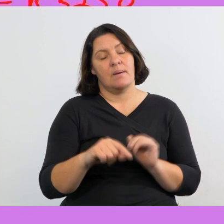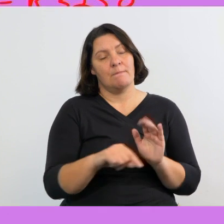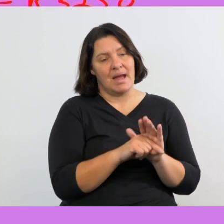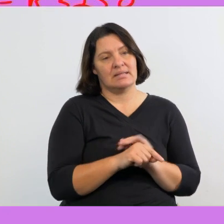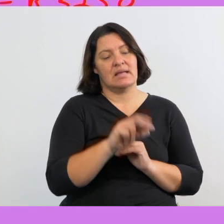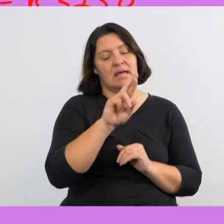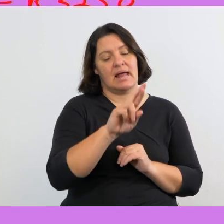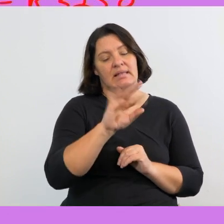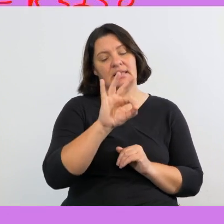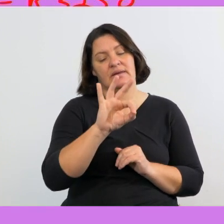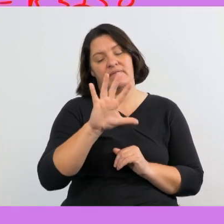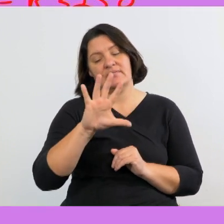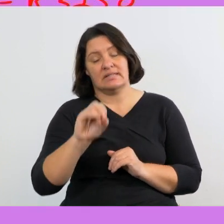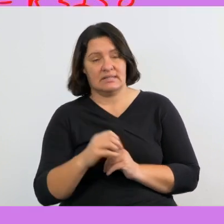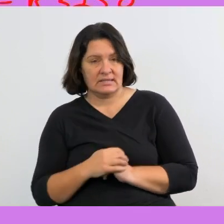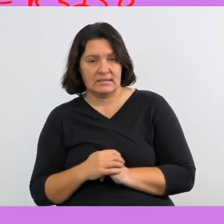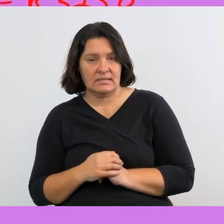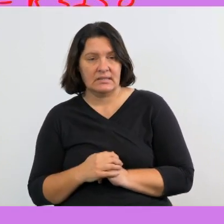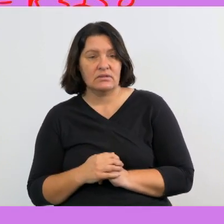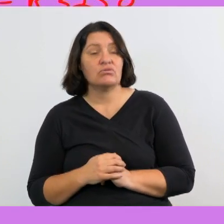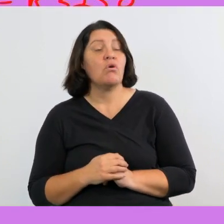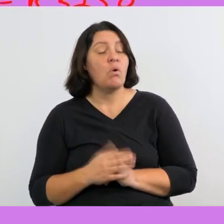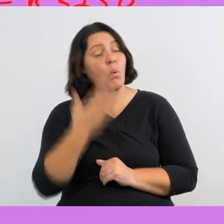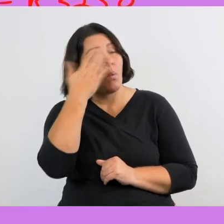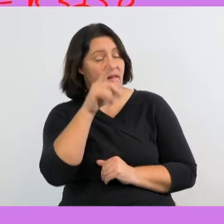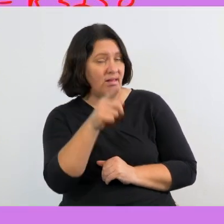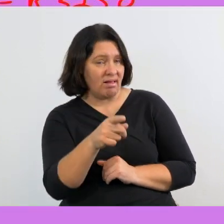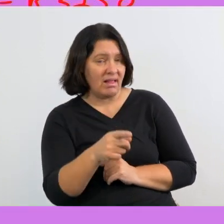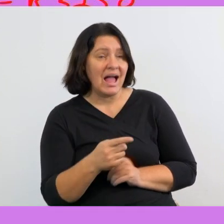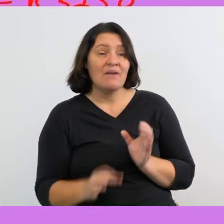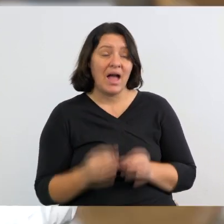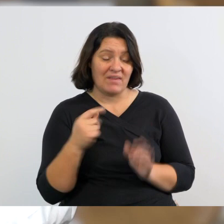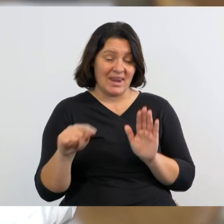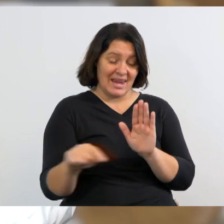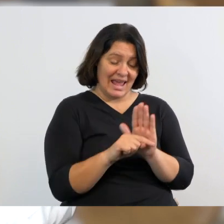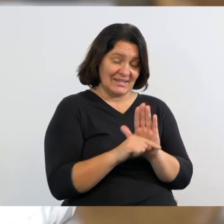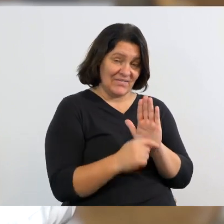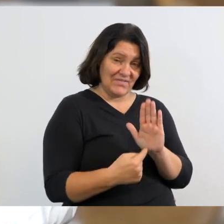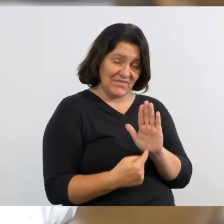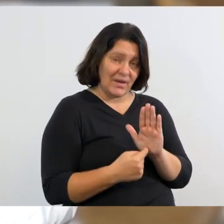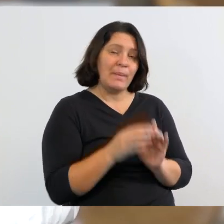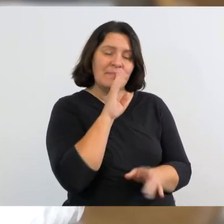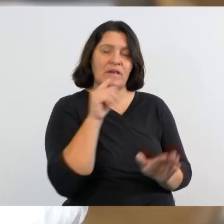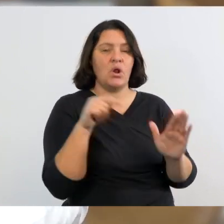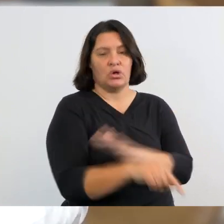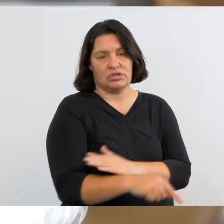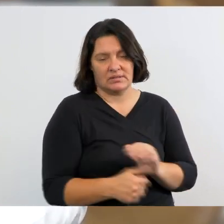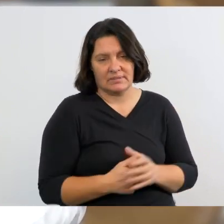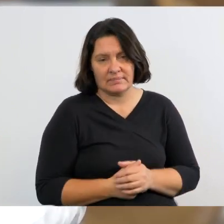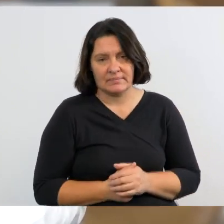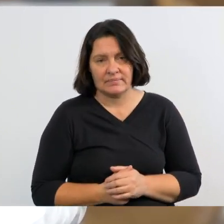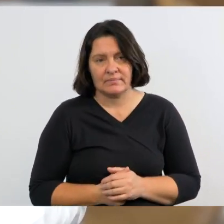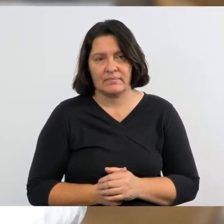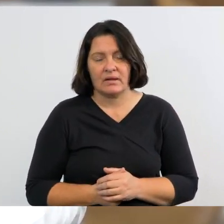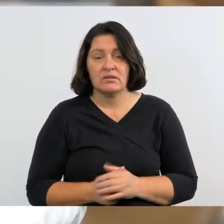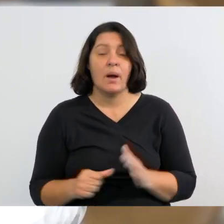rand. Okay, so at this point in time, you know, as soon as we have the negative value, it indicates a loss. And it's